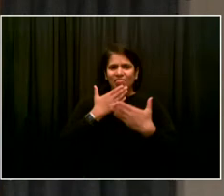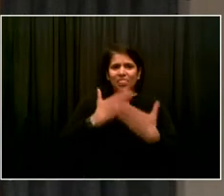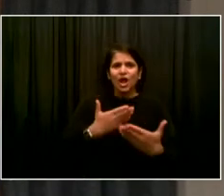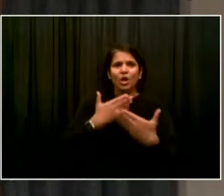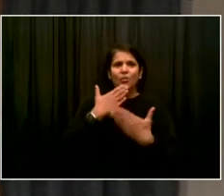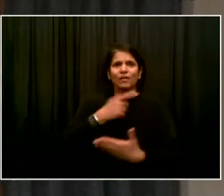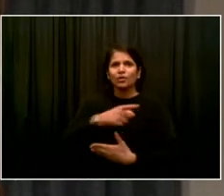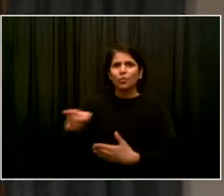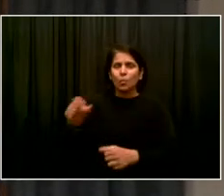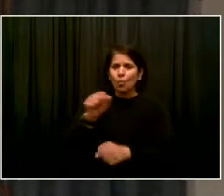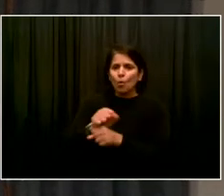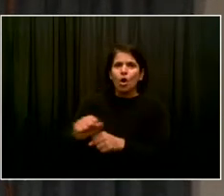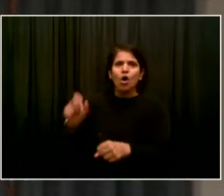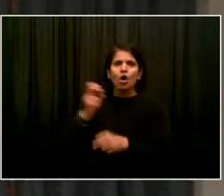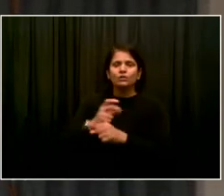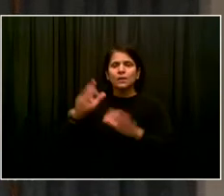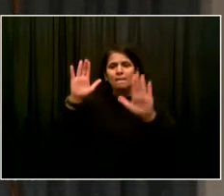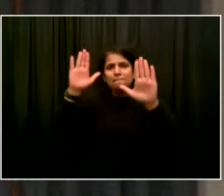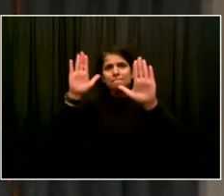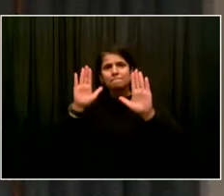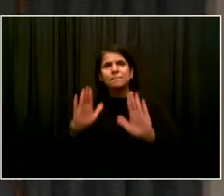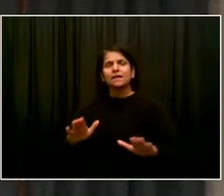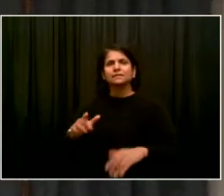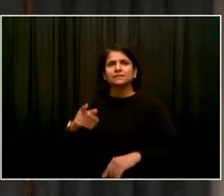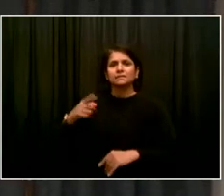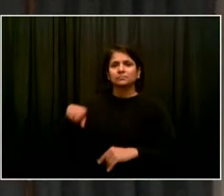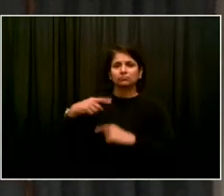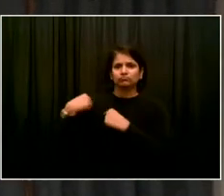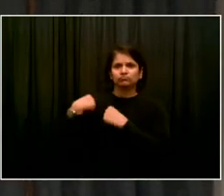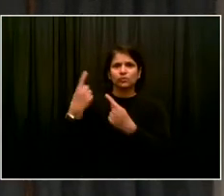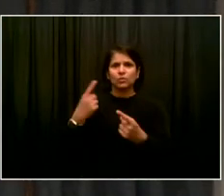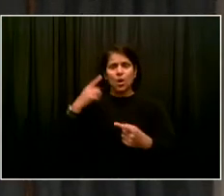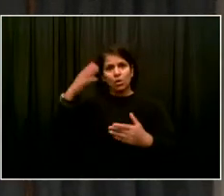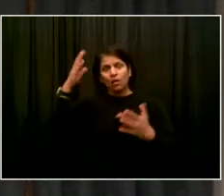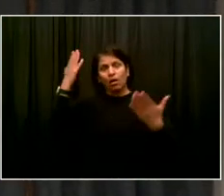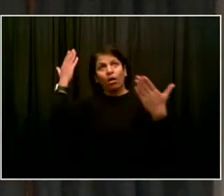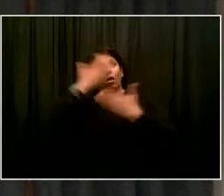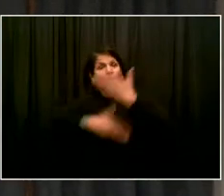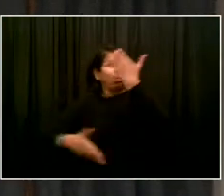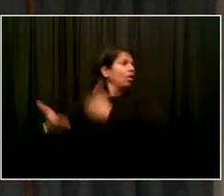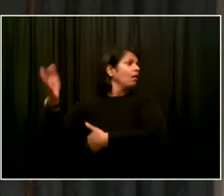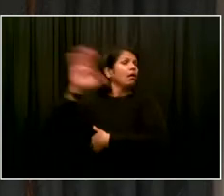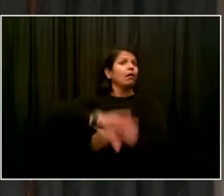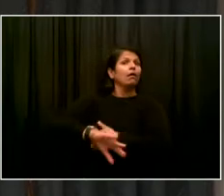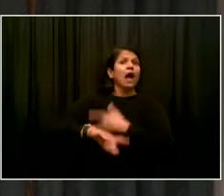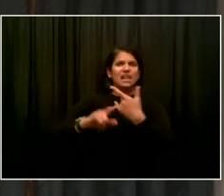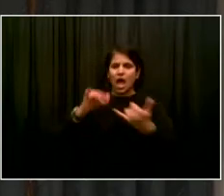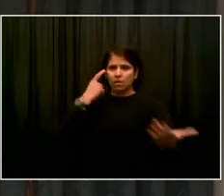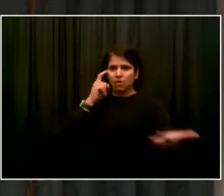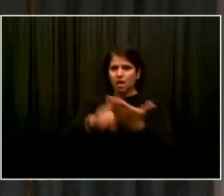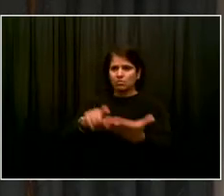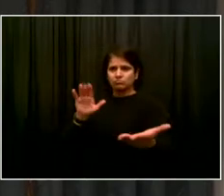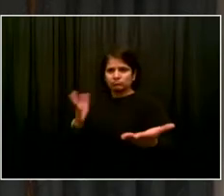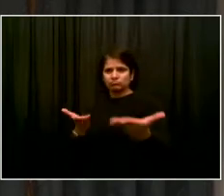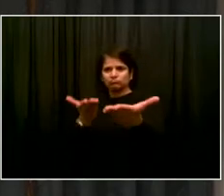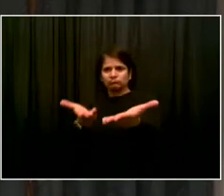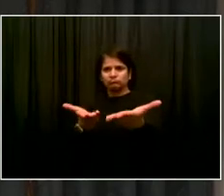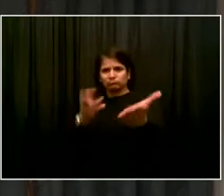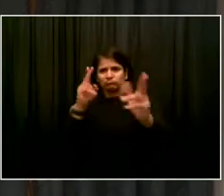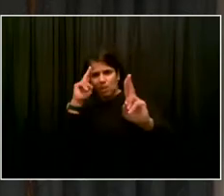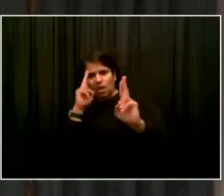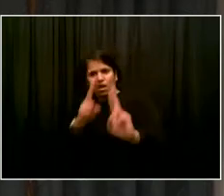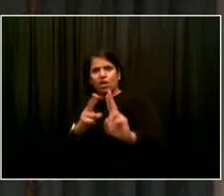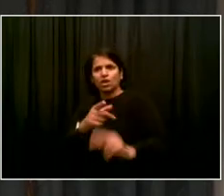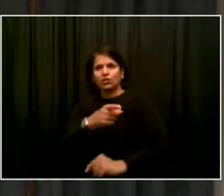been unsung heroes. We are singing you today. We are singing your praises, giving our appreciation on behalf of the people in New York City. Are you live